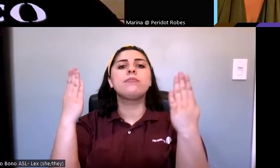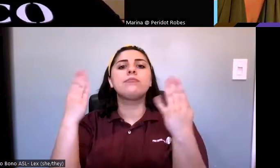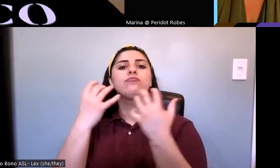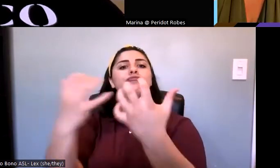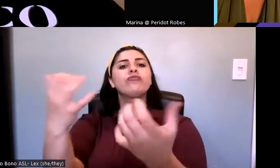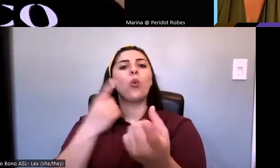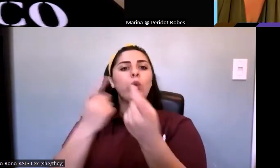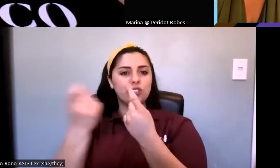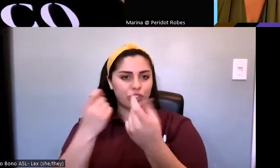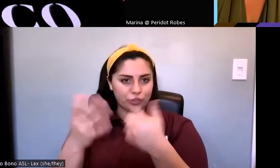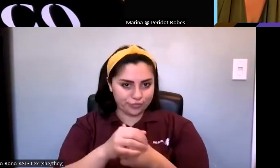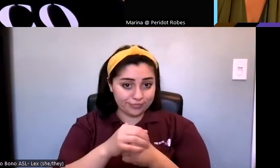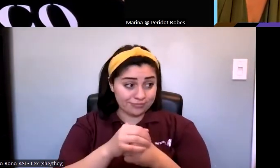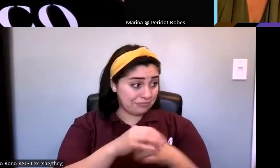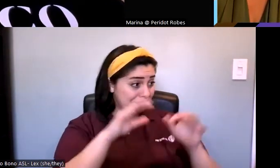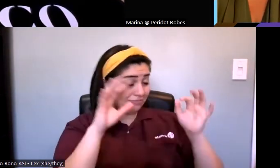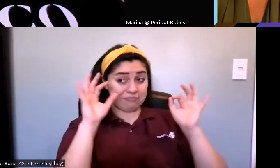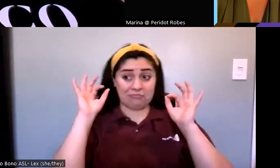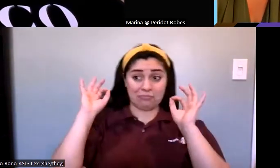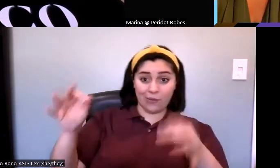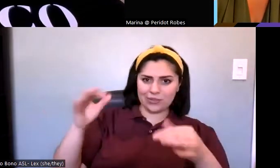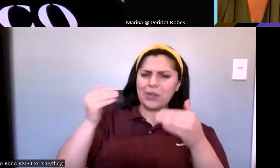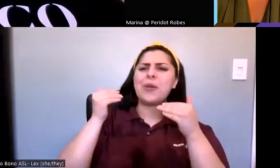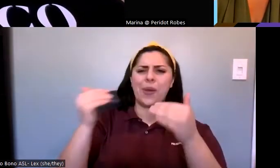audience. And Perfect. So